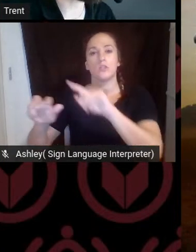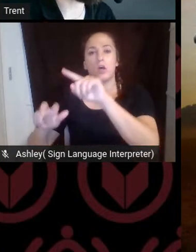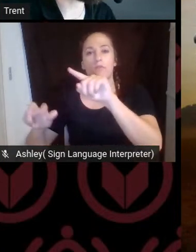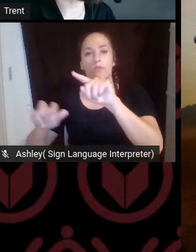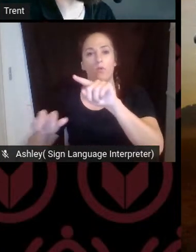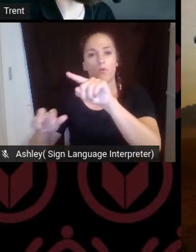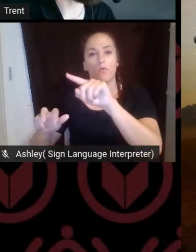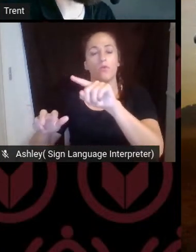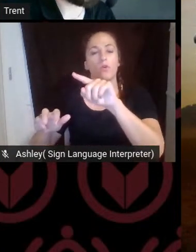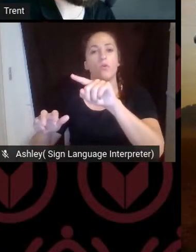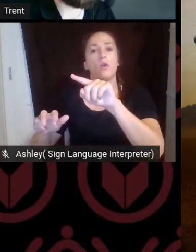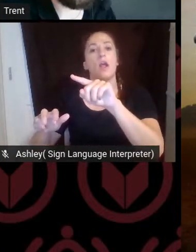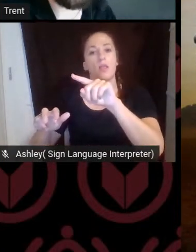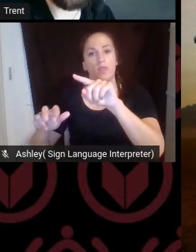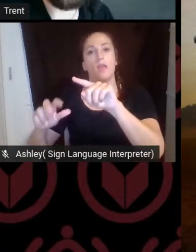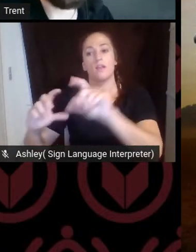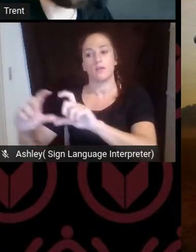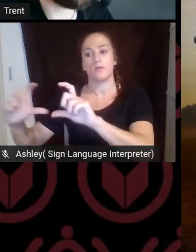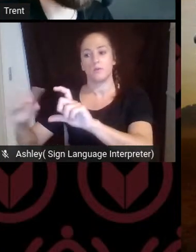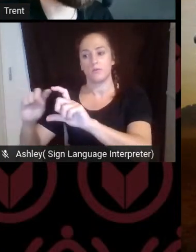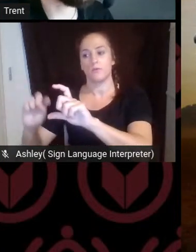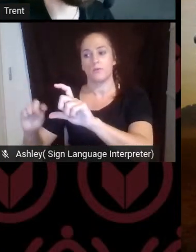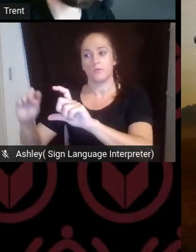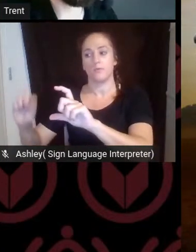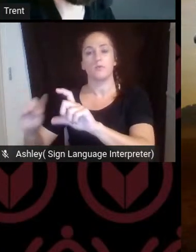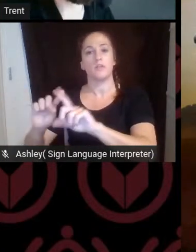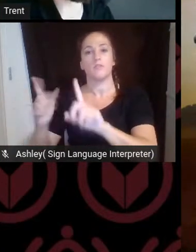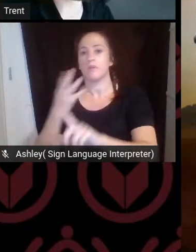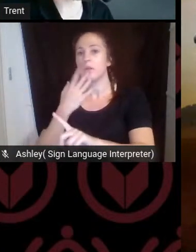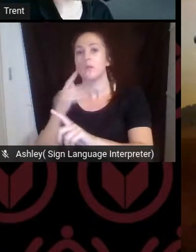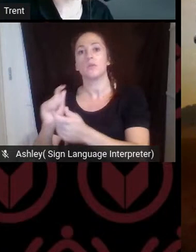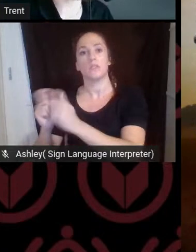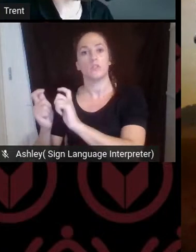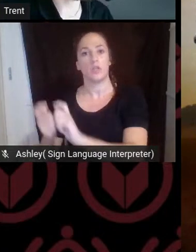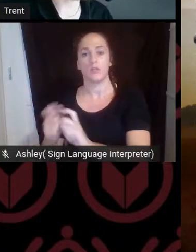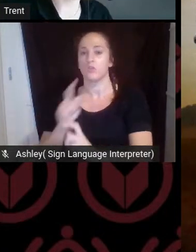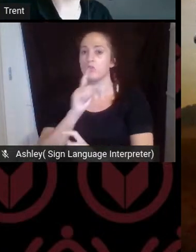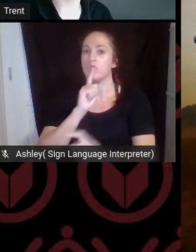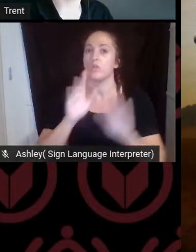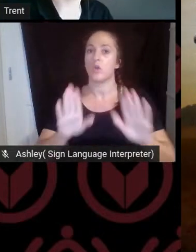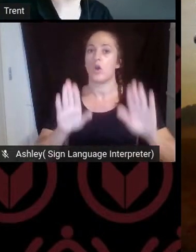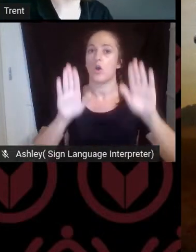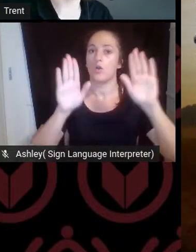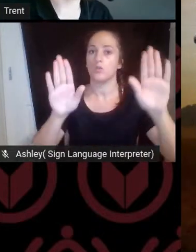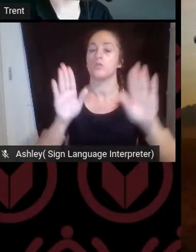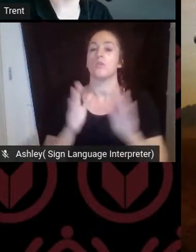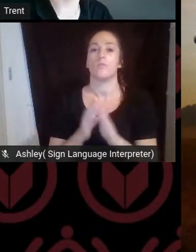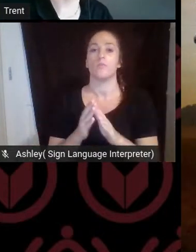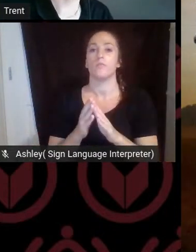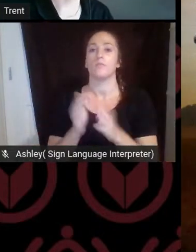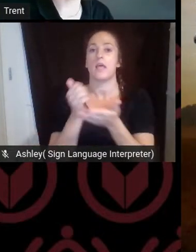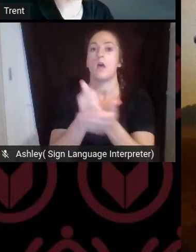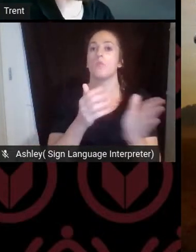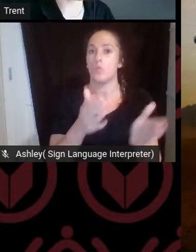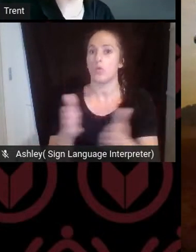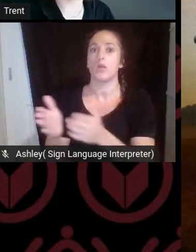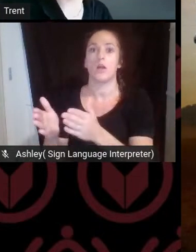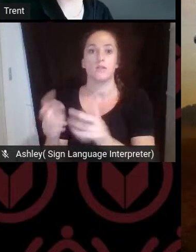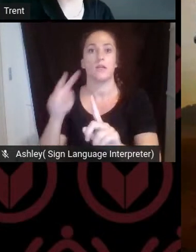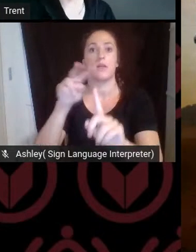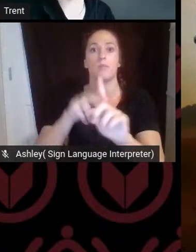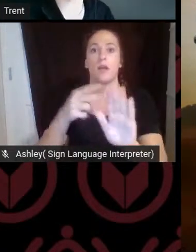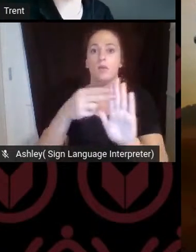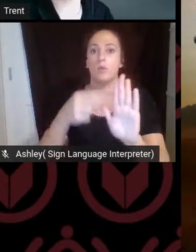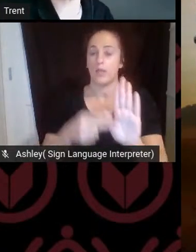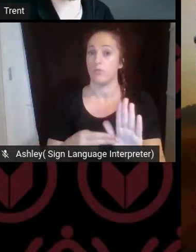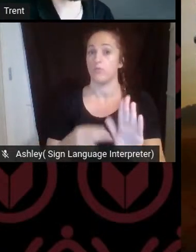by selecting this. And color coding is a really awesome organizational feature that you can apply to your labels. So